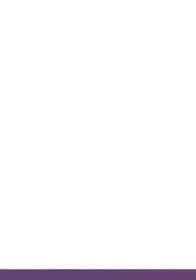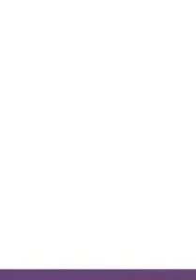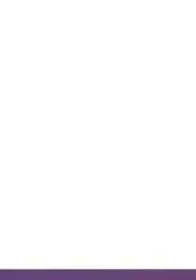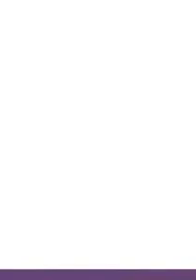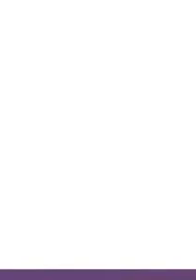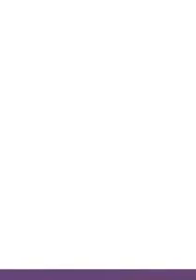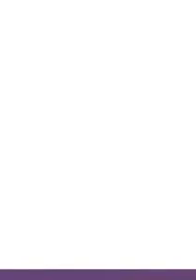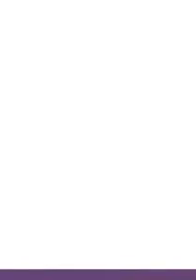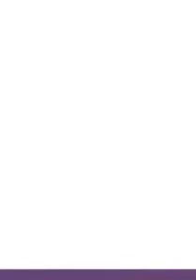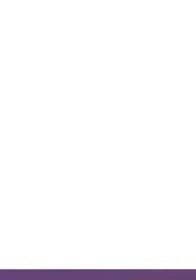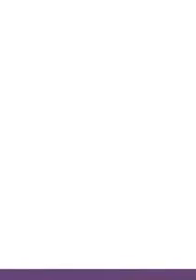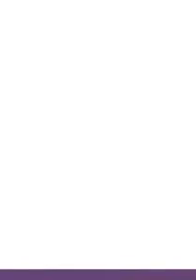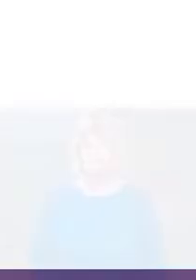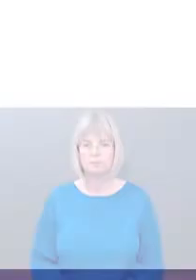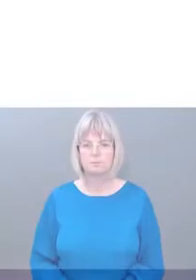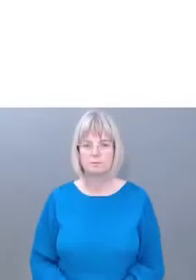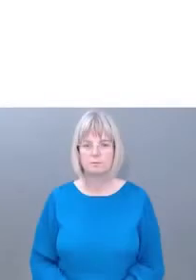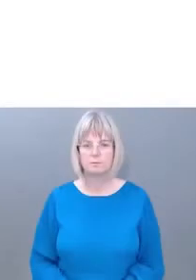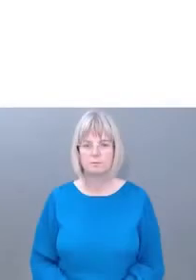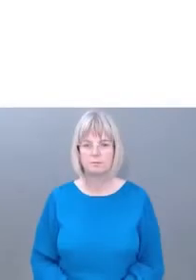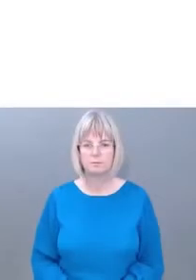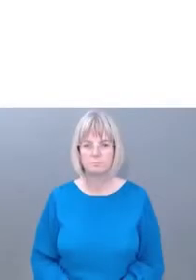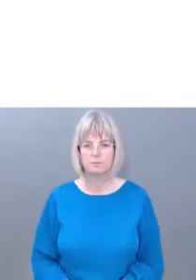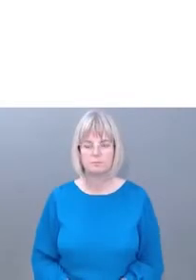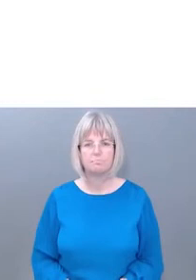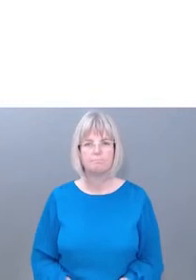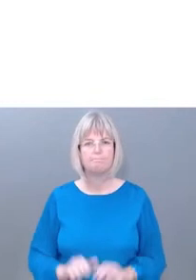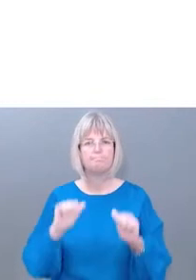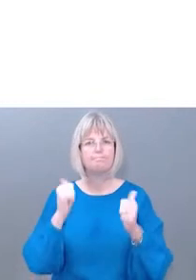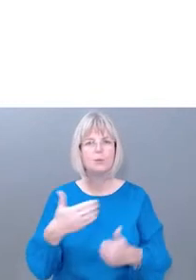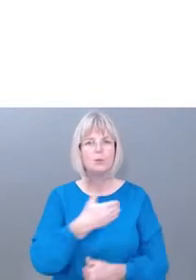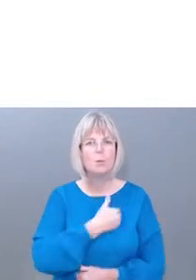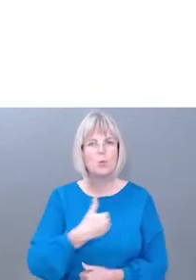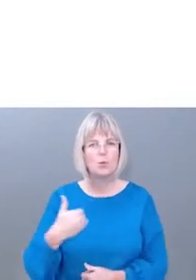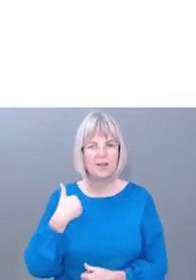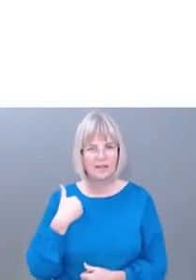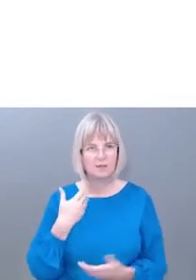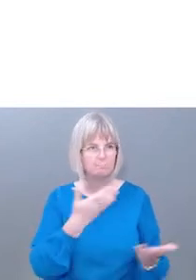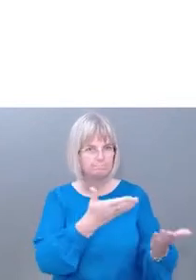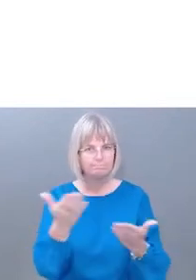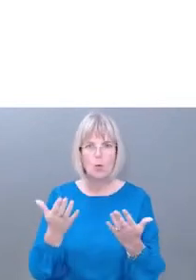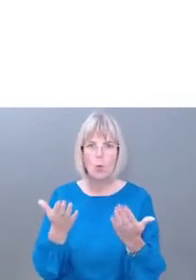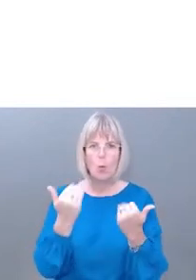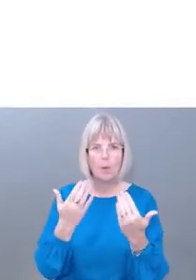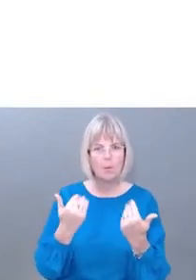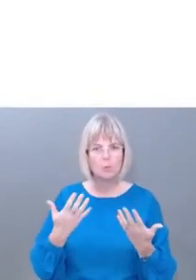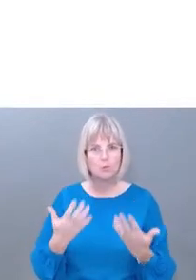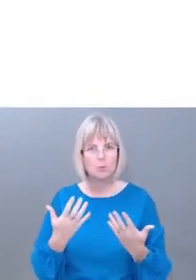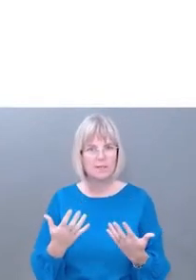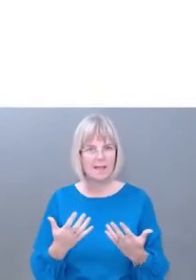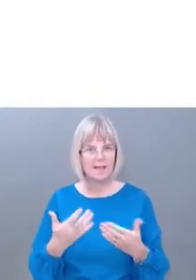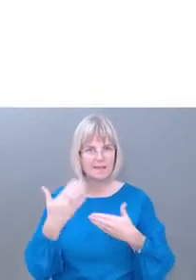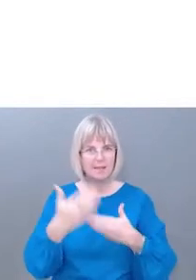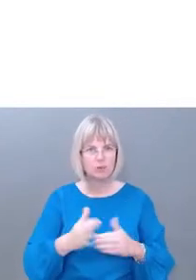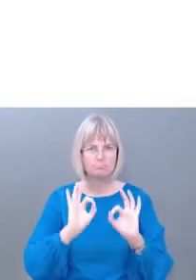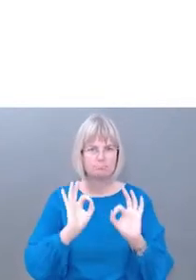So good morning, everyone. Welcome to today's session. It's great to have you with us.